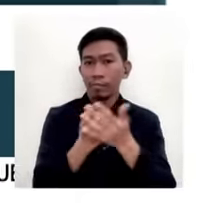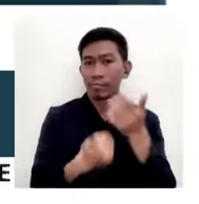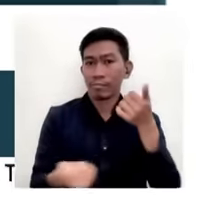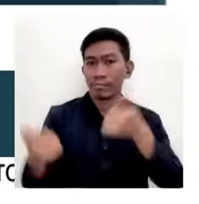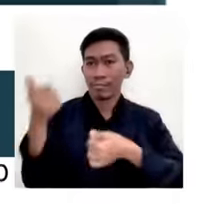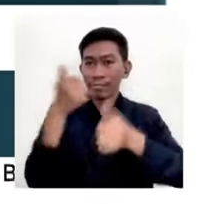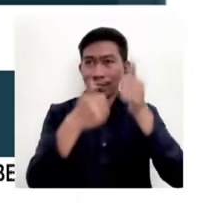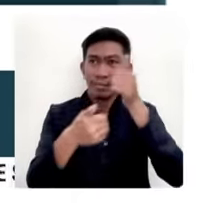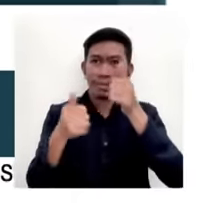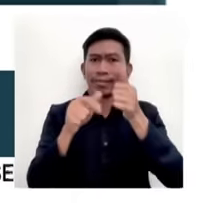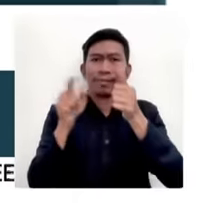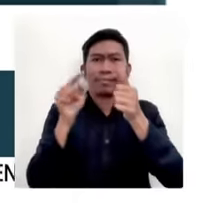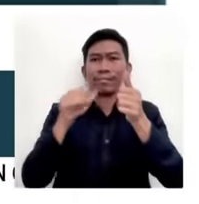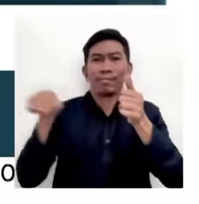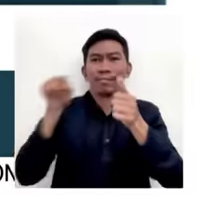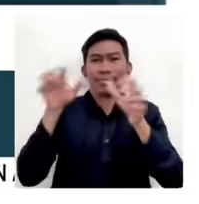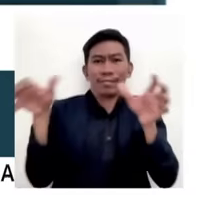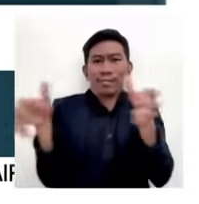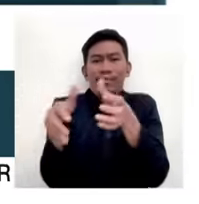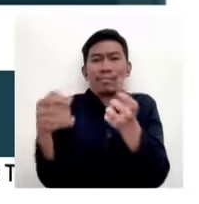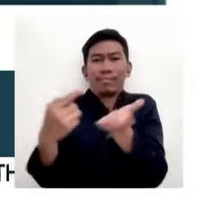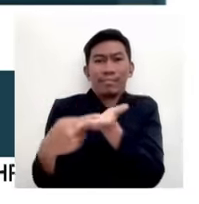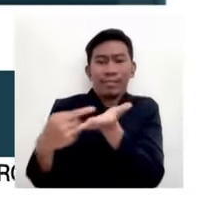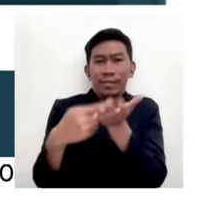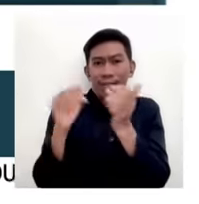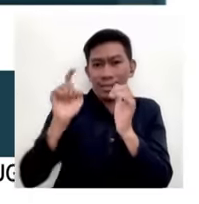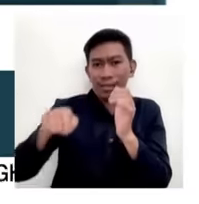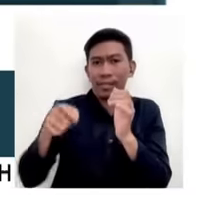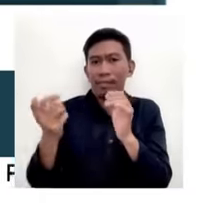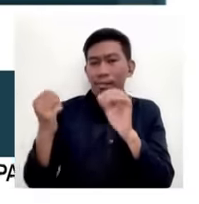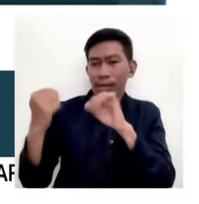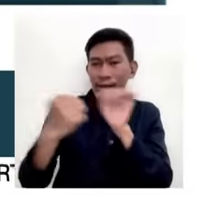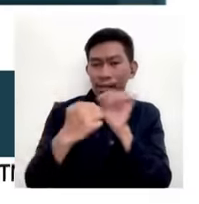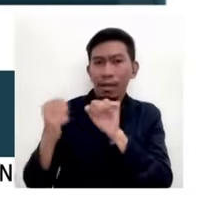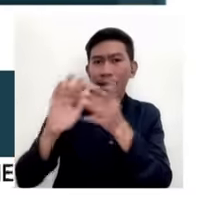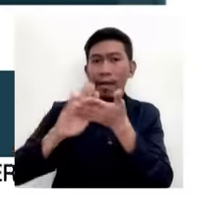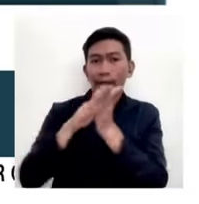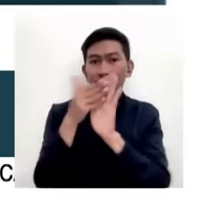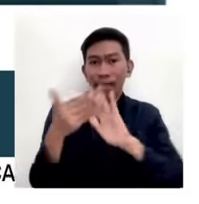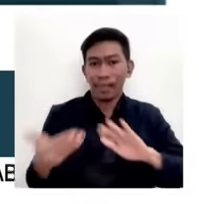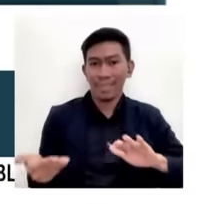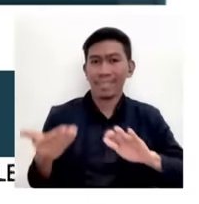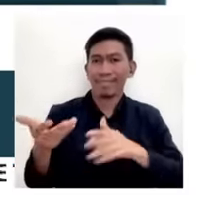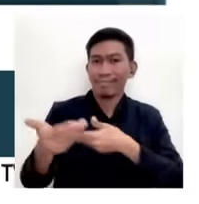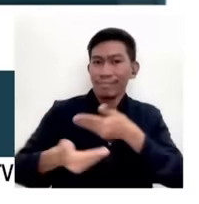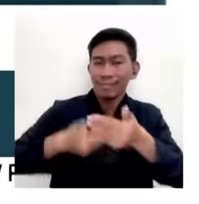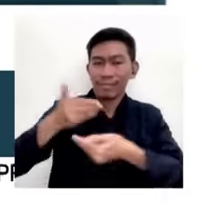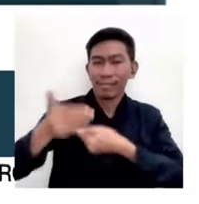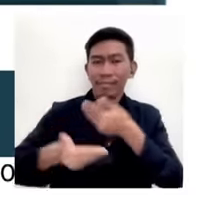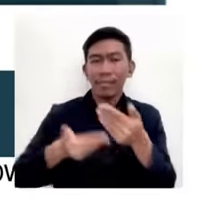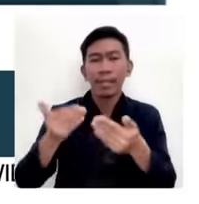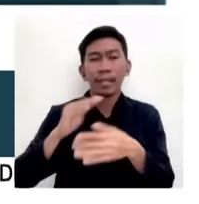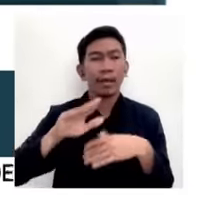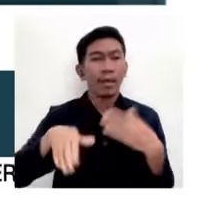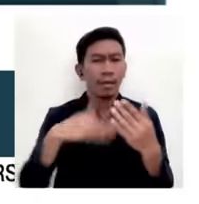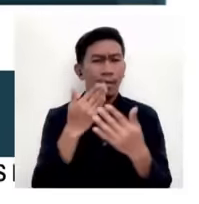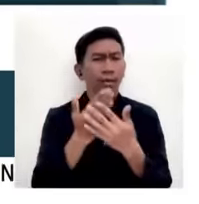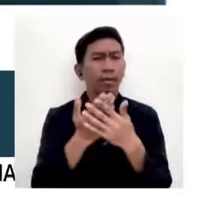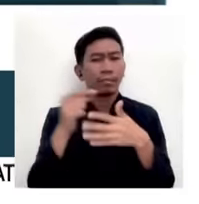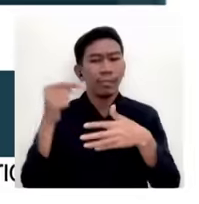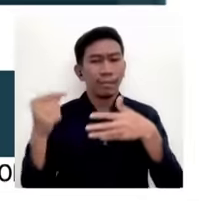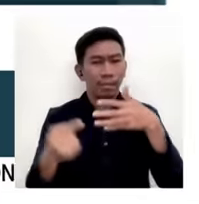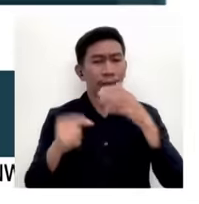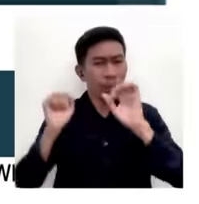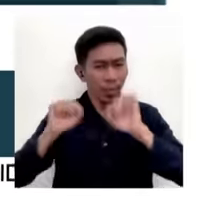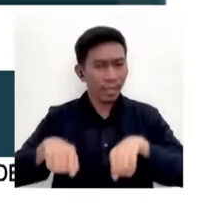should talk about it and settle this one and for all in a peaceful manner. And you know, lahat naman ho na pag-uusapan dito,